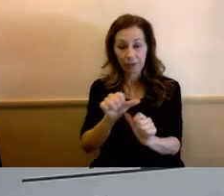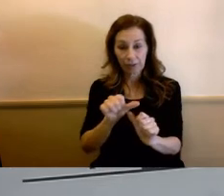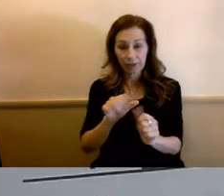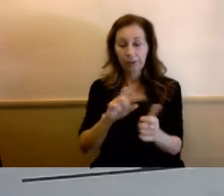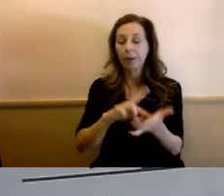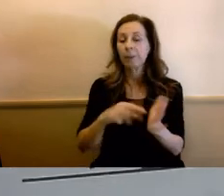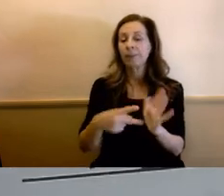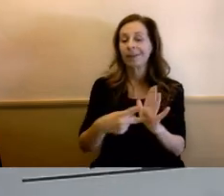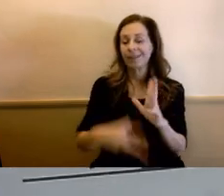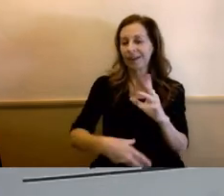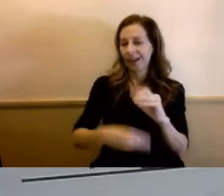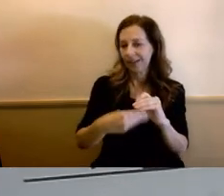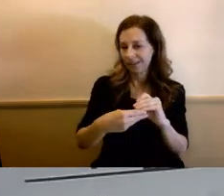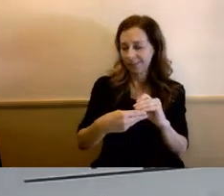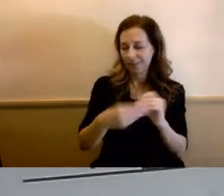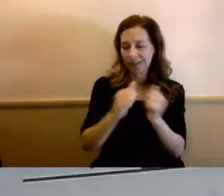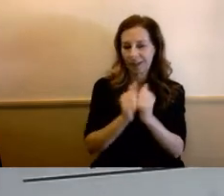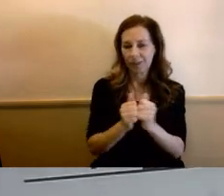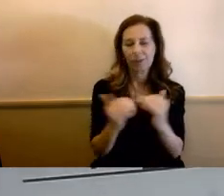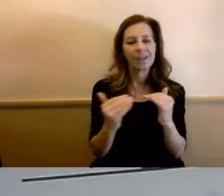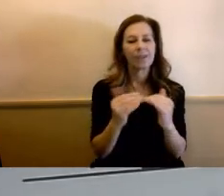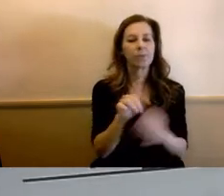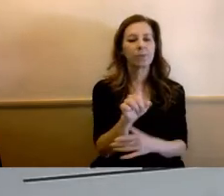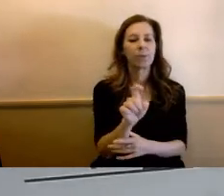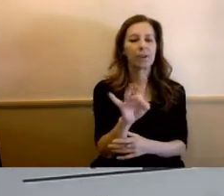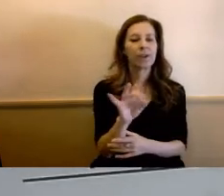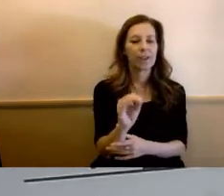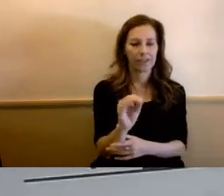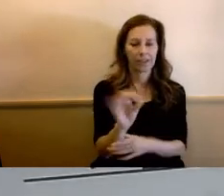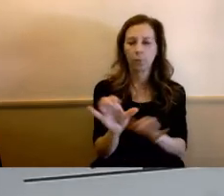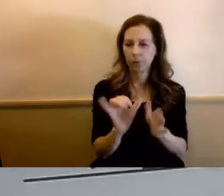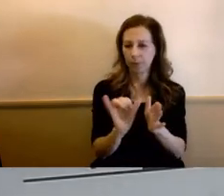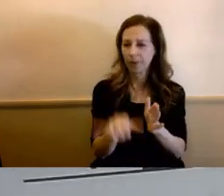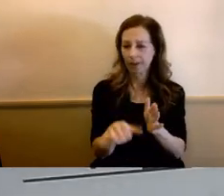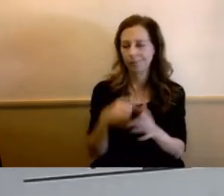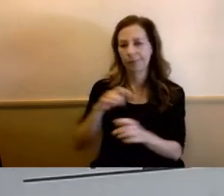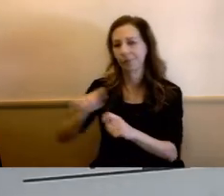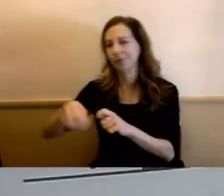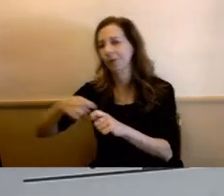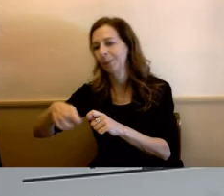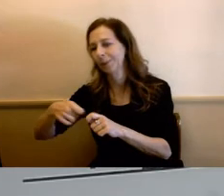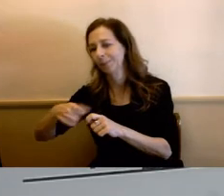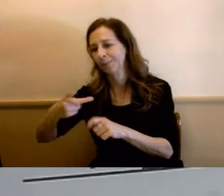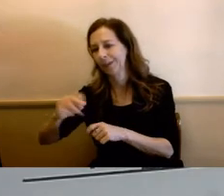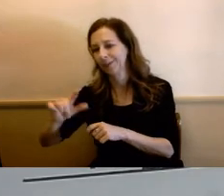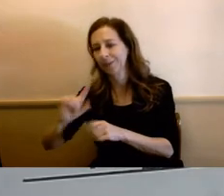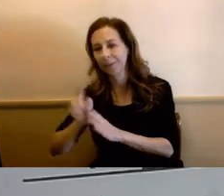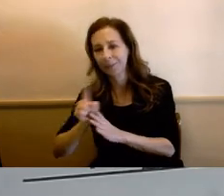180. So let's go ahead and do that. Let me sharpen my pencil. Hold on.